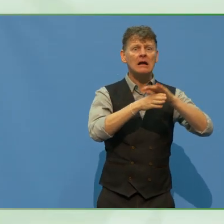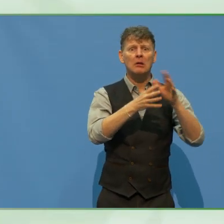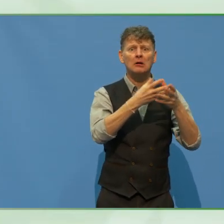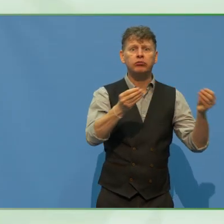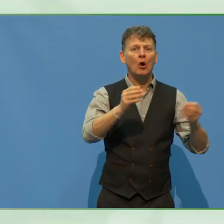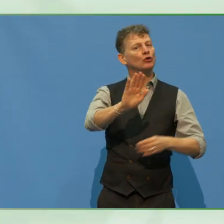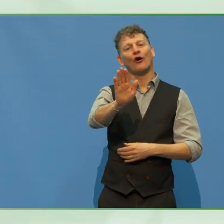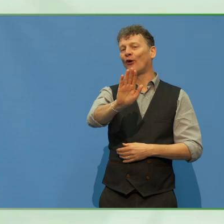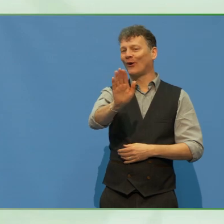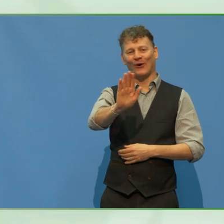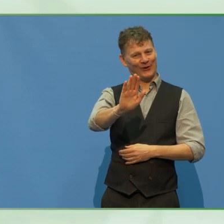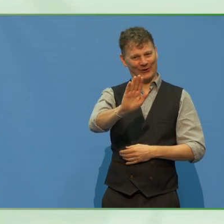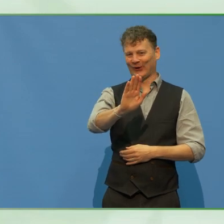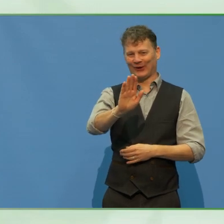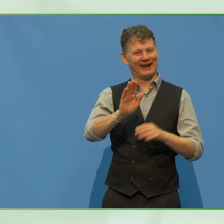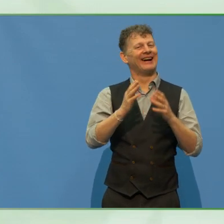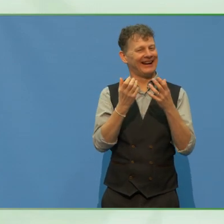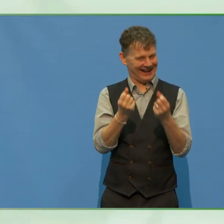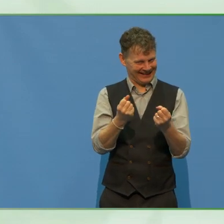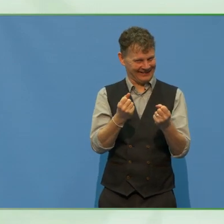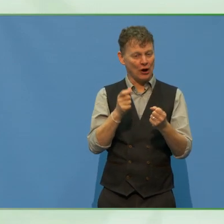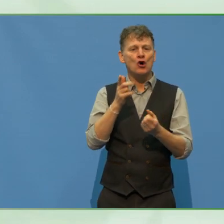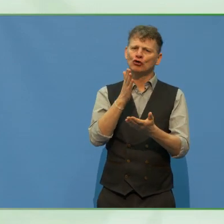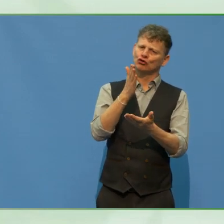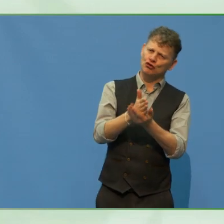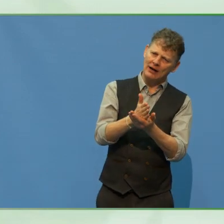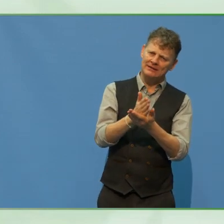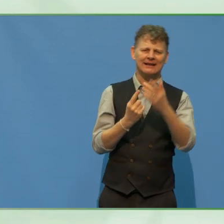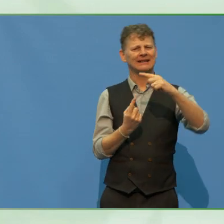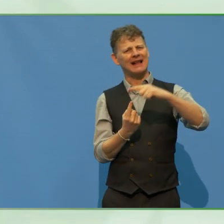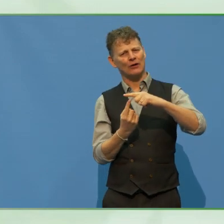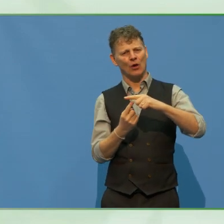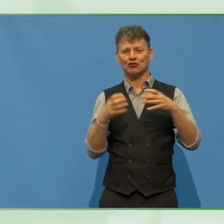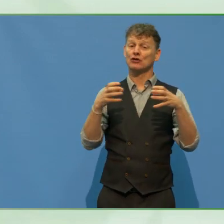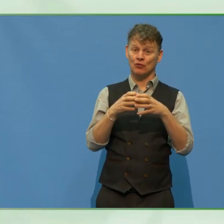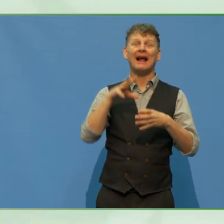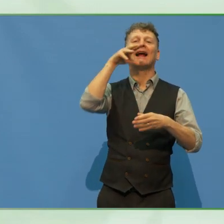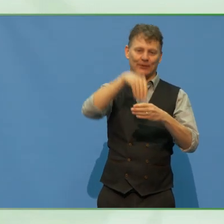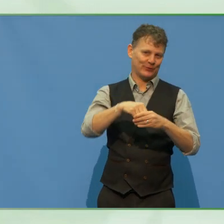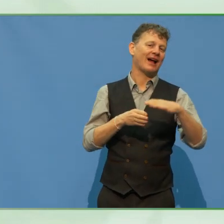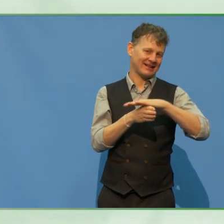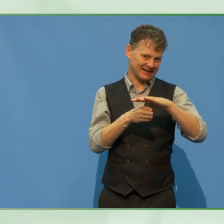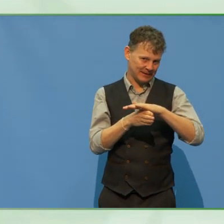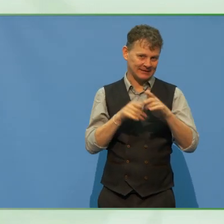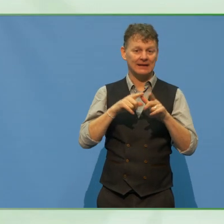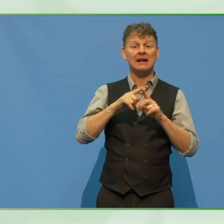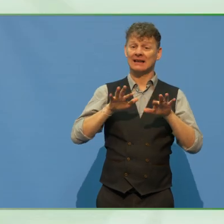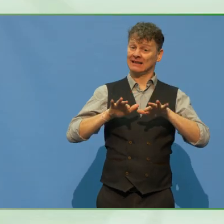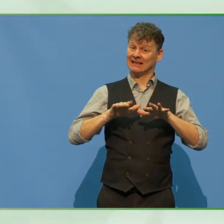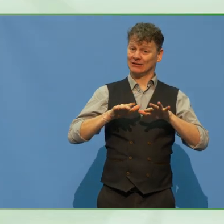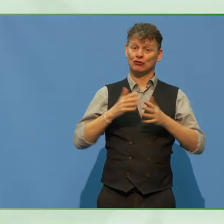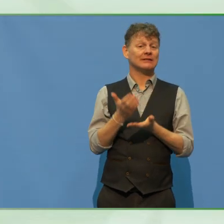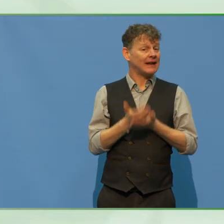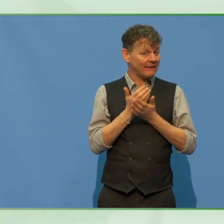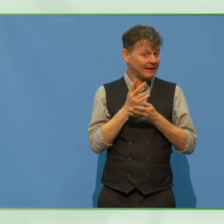from accessibility. But the remit of the Trusted Technology Group includes accessibility, digital safety,